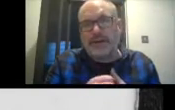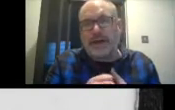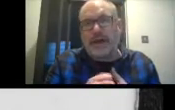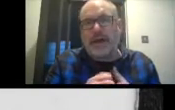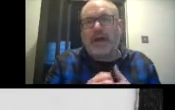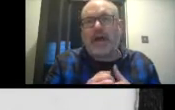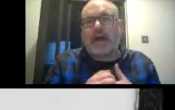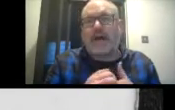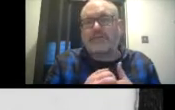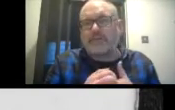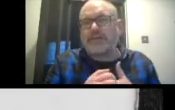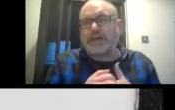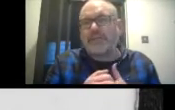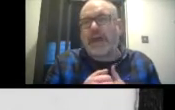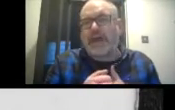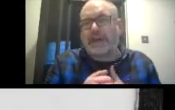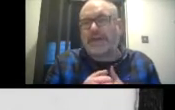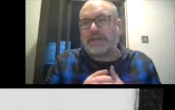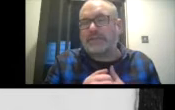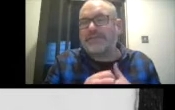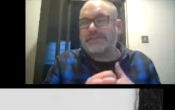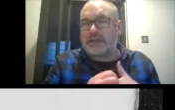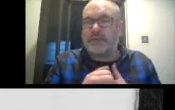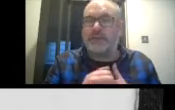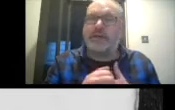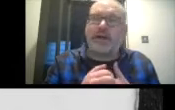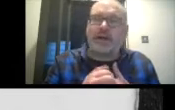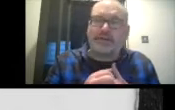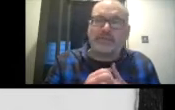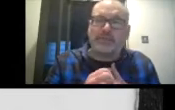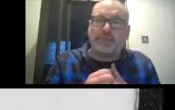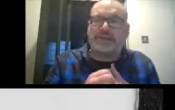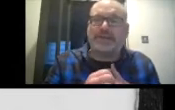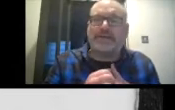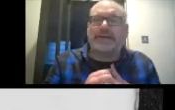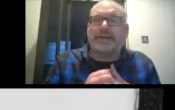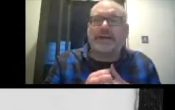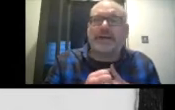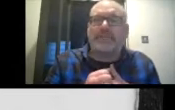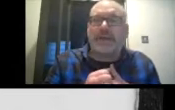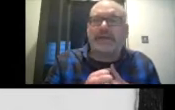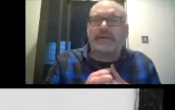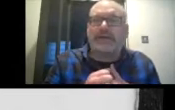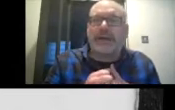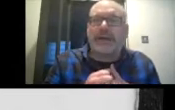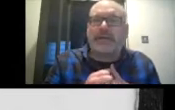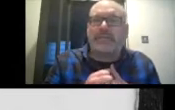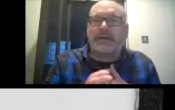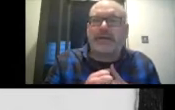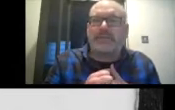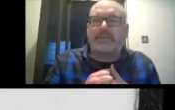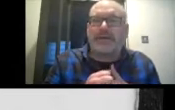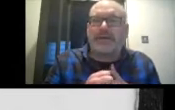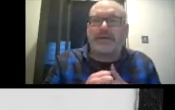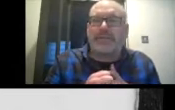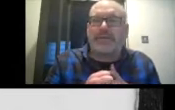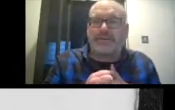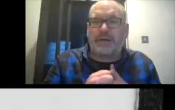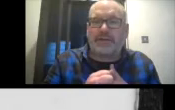1885, after which time any kind of sexual contact between men